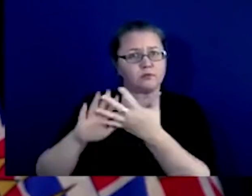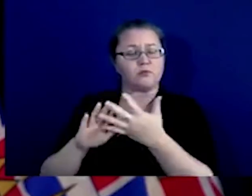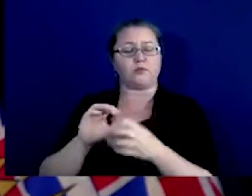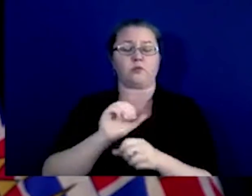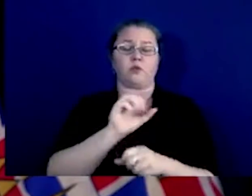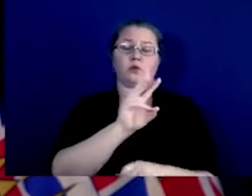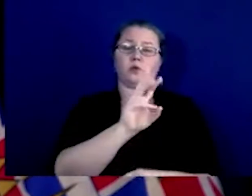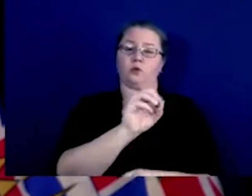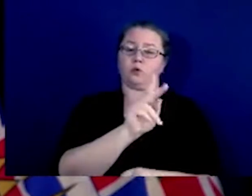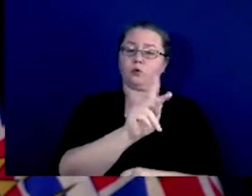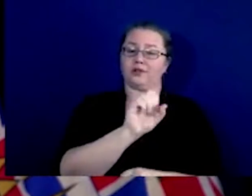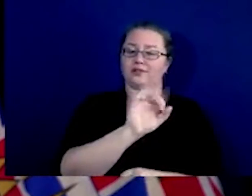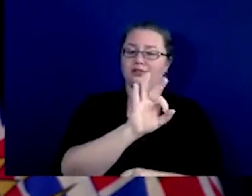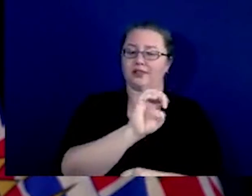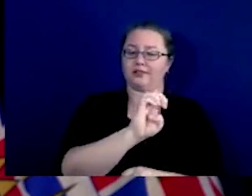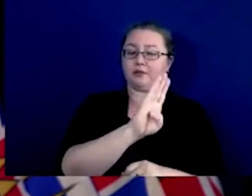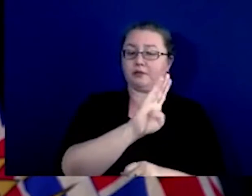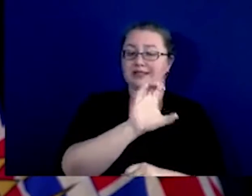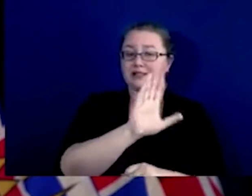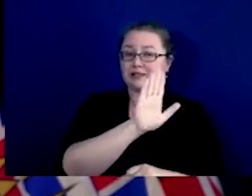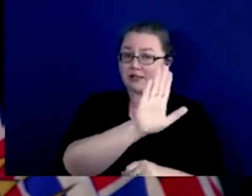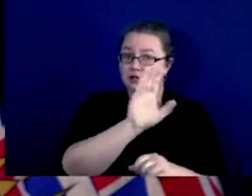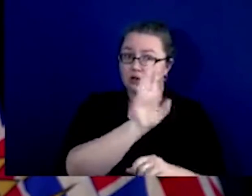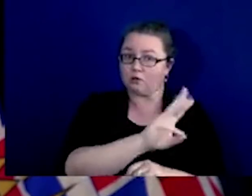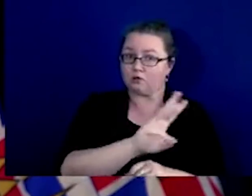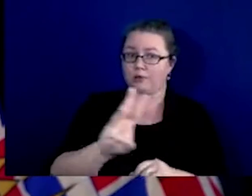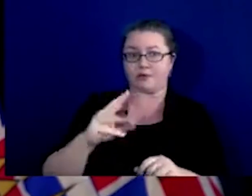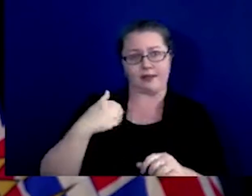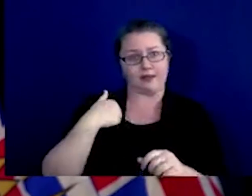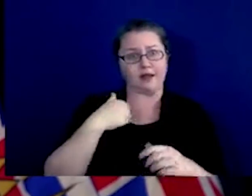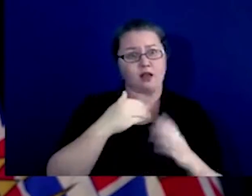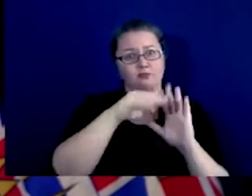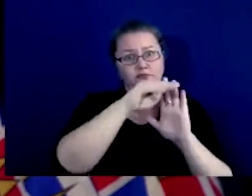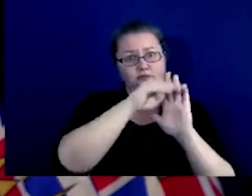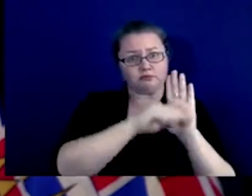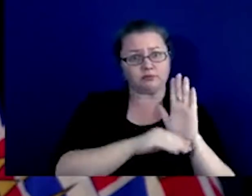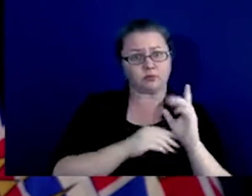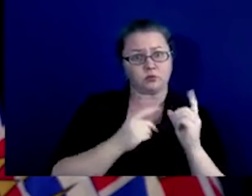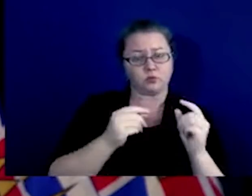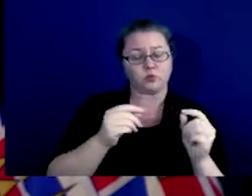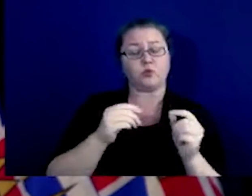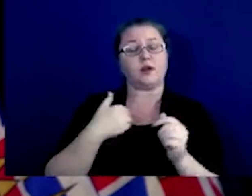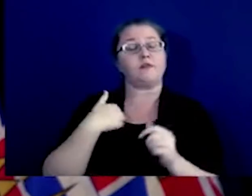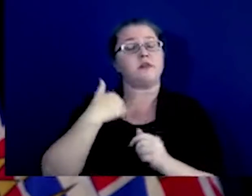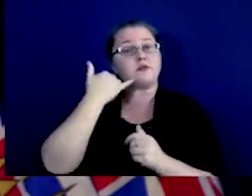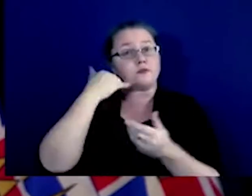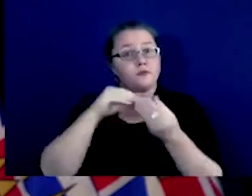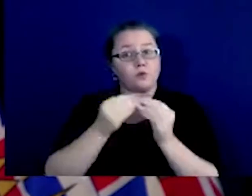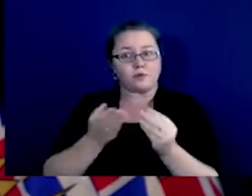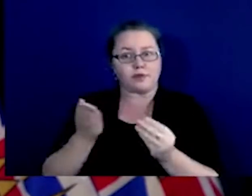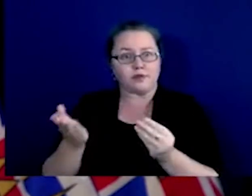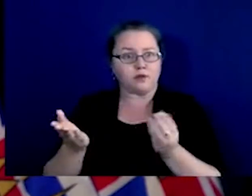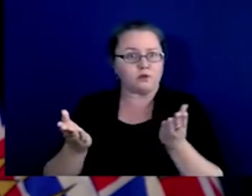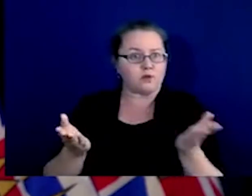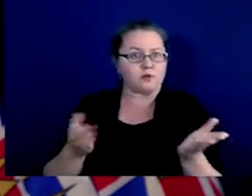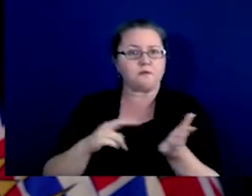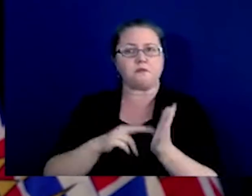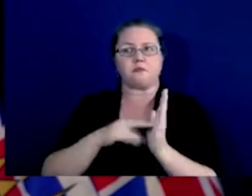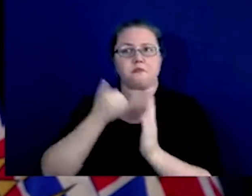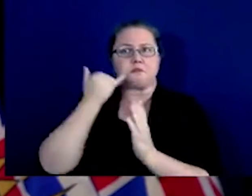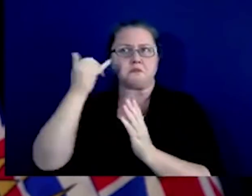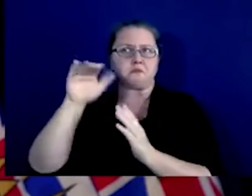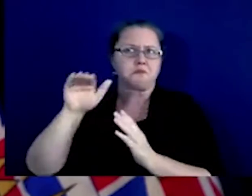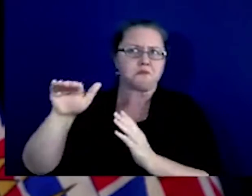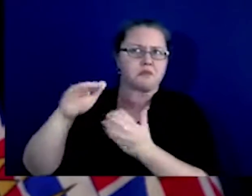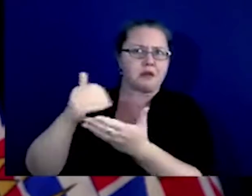on site on particular days, where they are working, who they are spending time with. And that may be leaders in